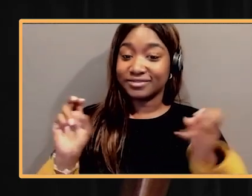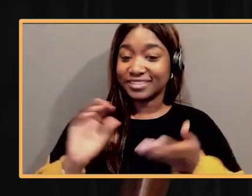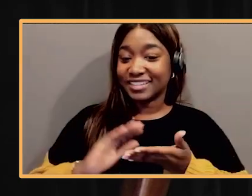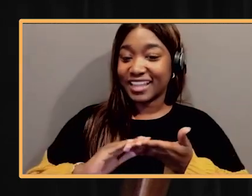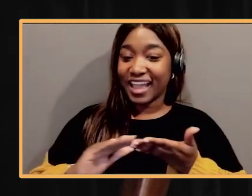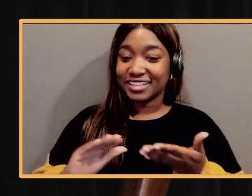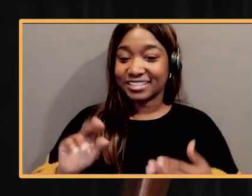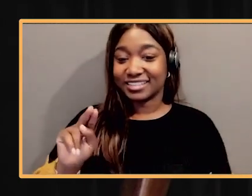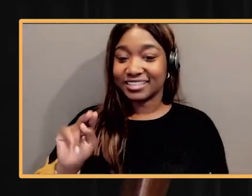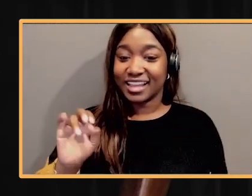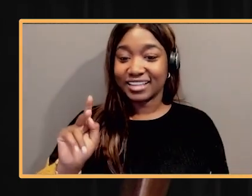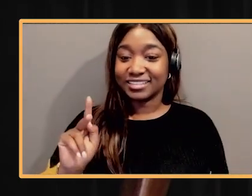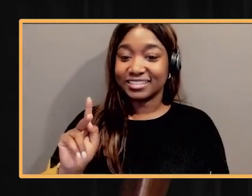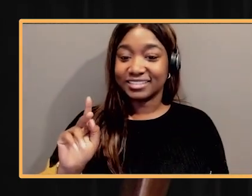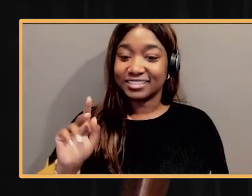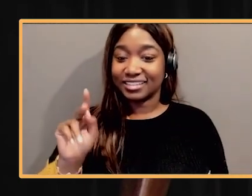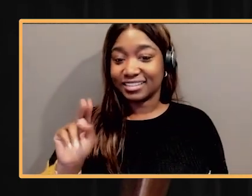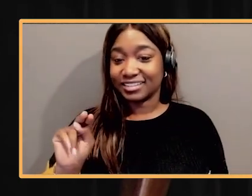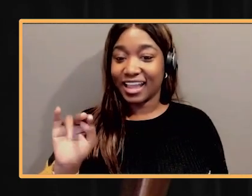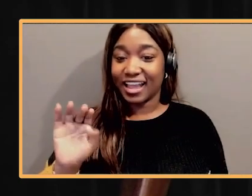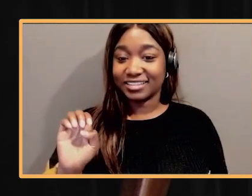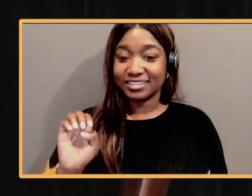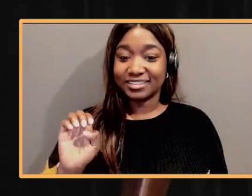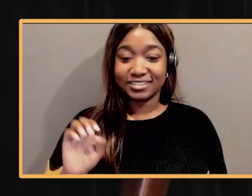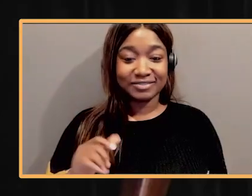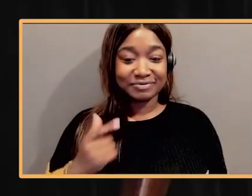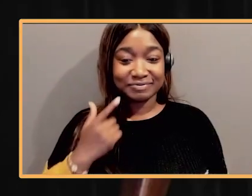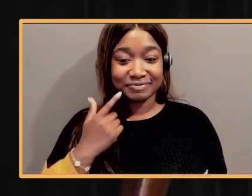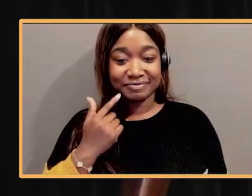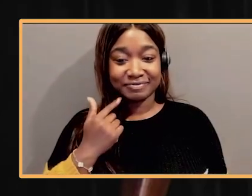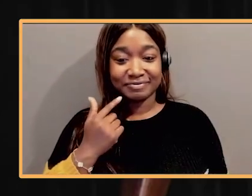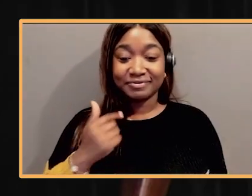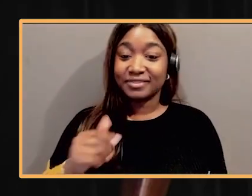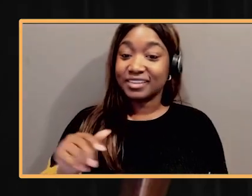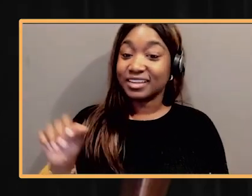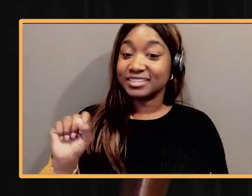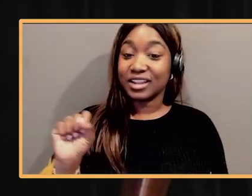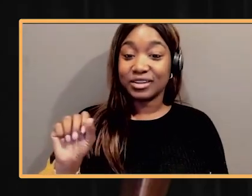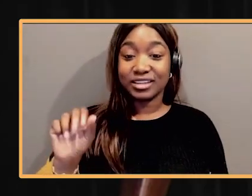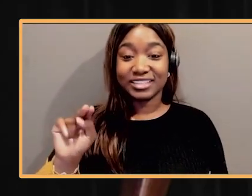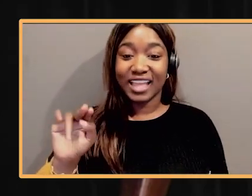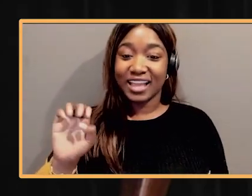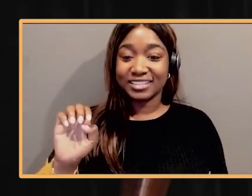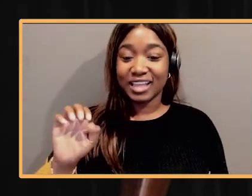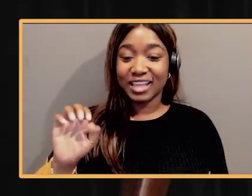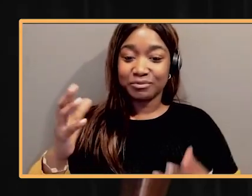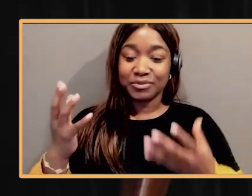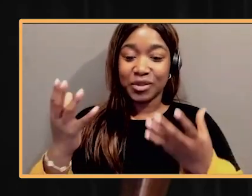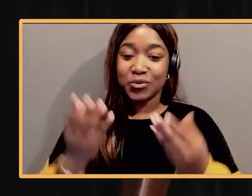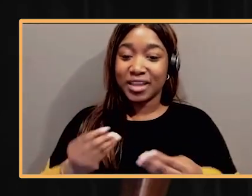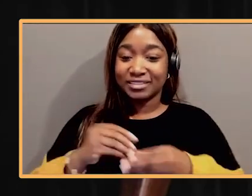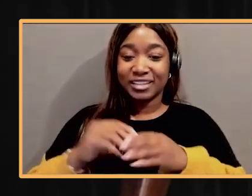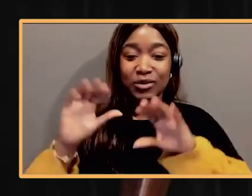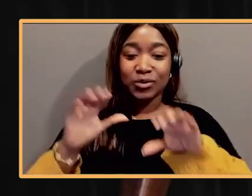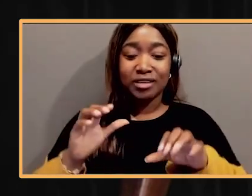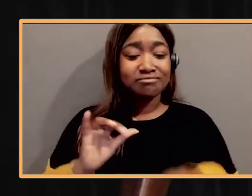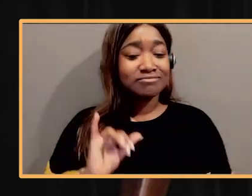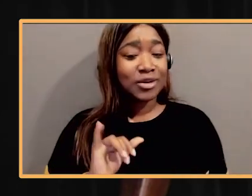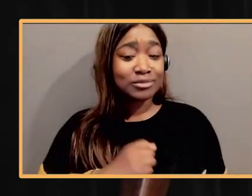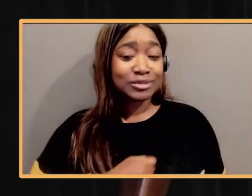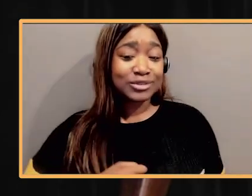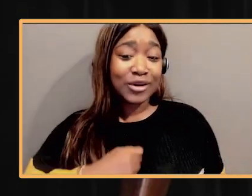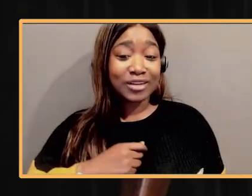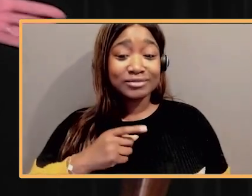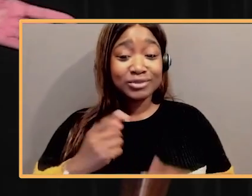very nice. Seattle is nice. It's, I'm getting wet in the rain, and I'm so sorry you're getting wet in the rain